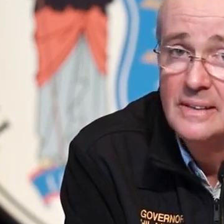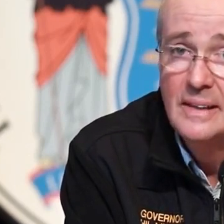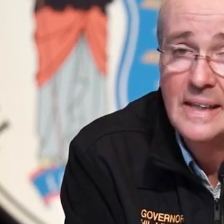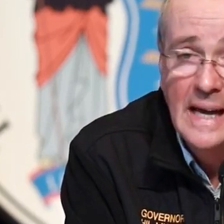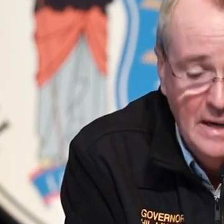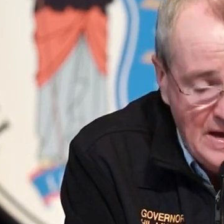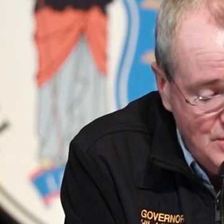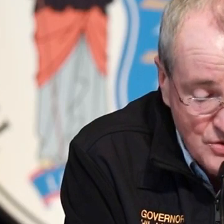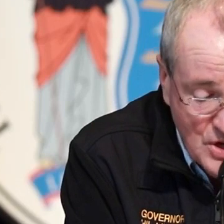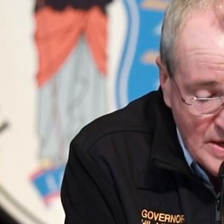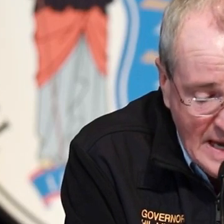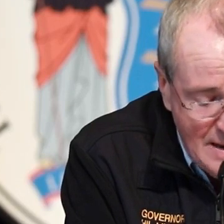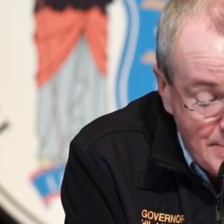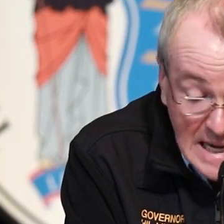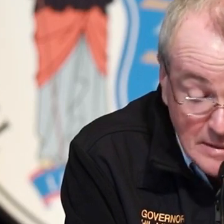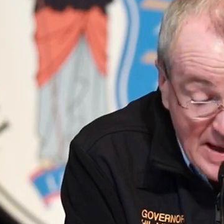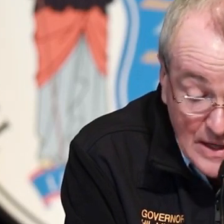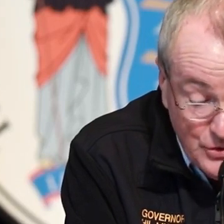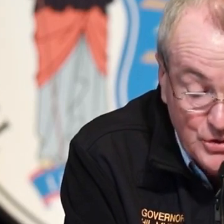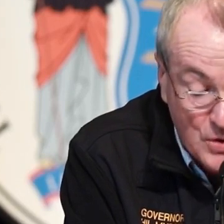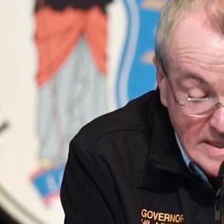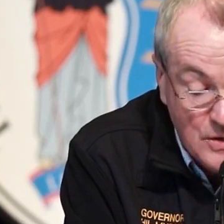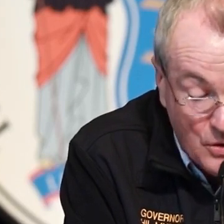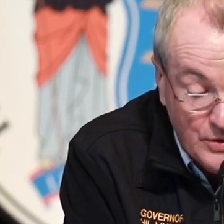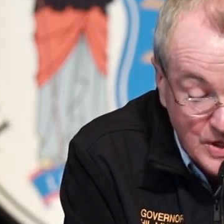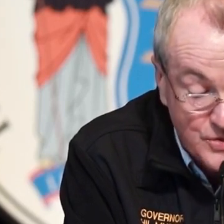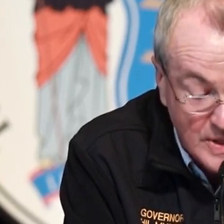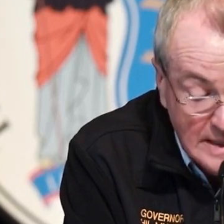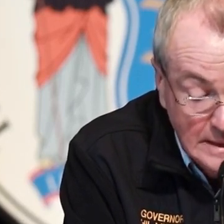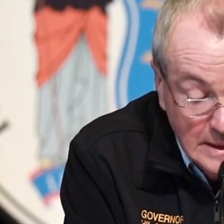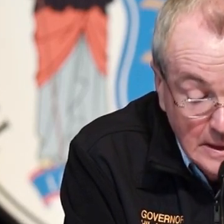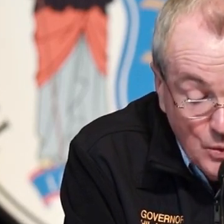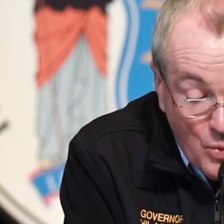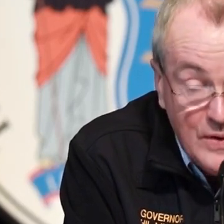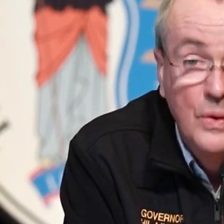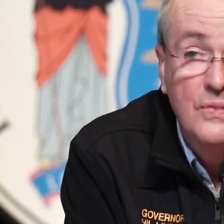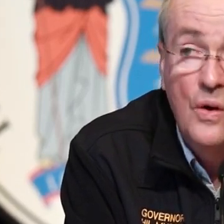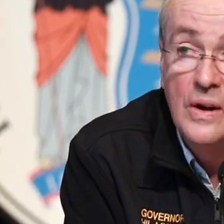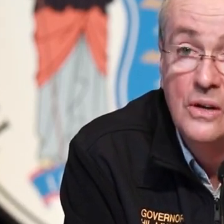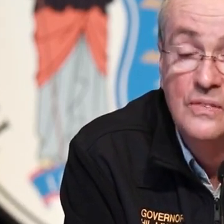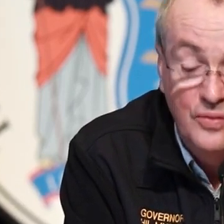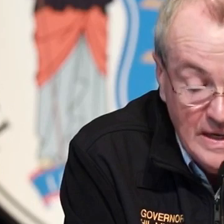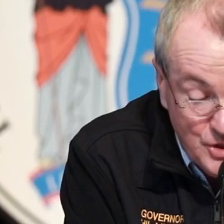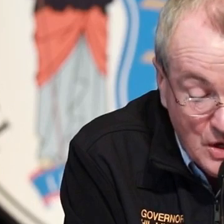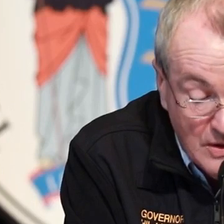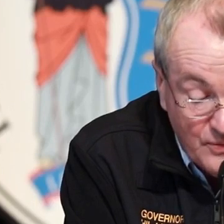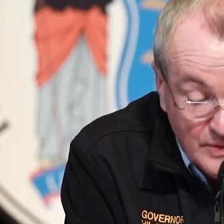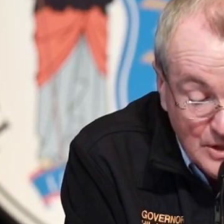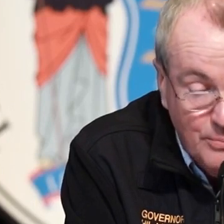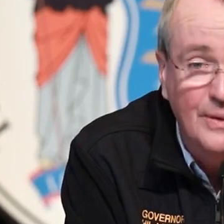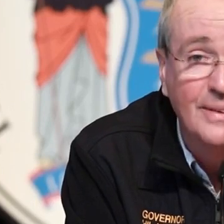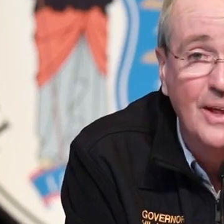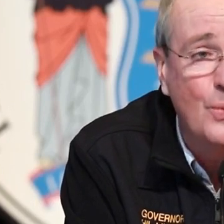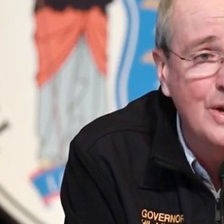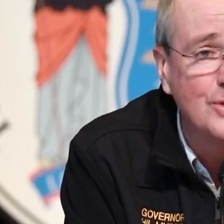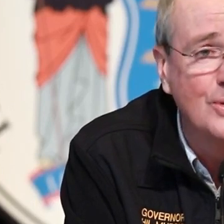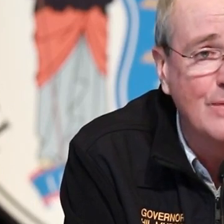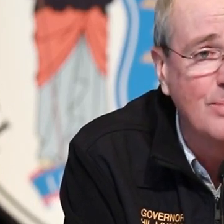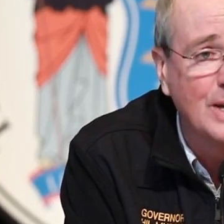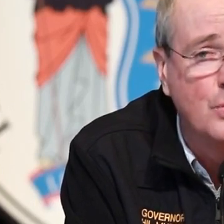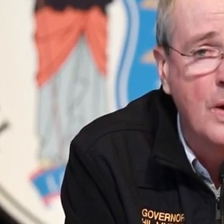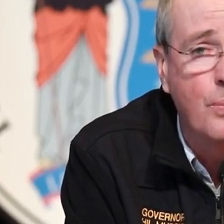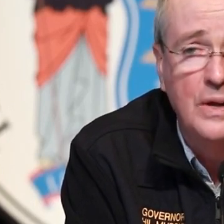aged. Again, life goes on. And I had back-to-back 2 striking calls yesterday. One with a very good friend, Sheriff Gilbert, otherwise